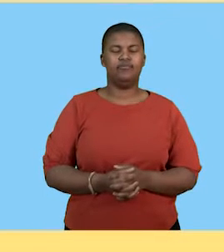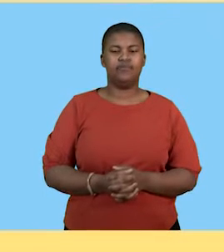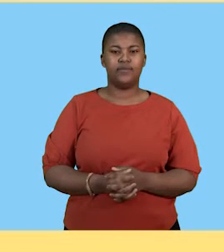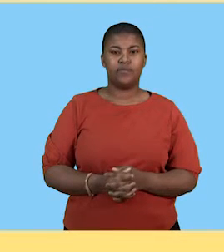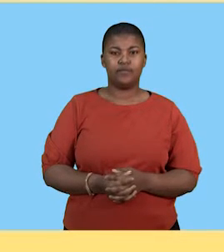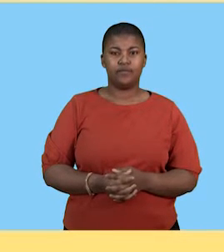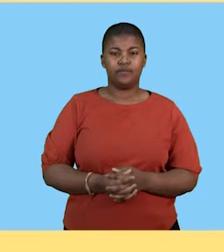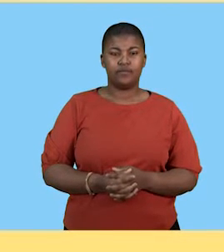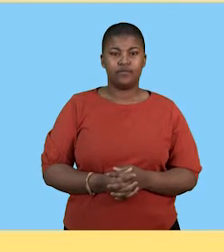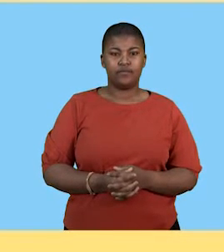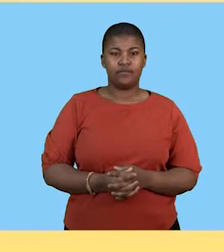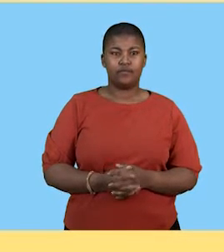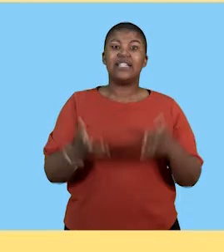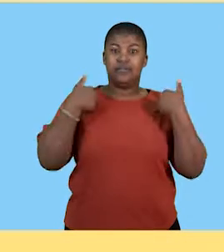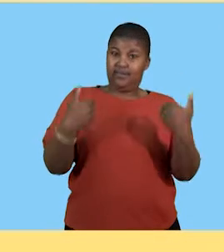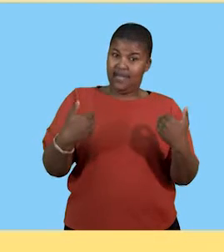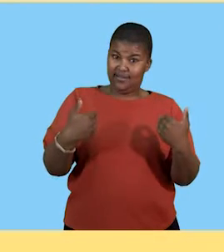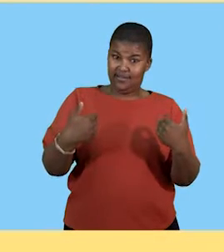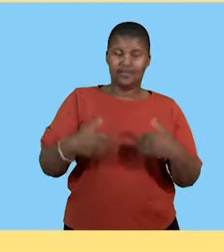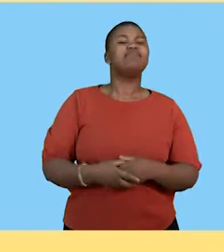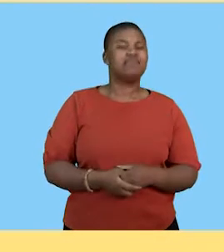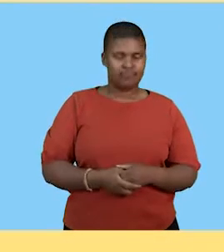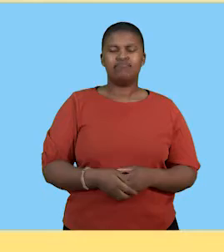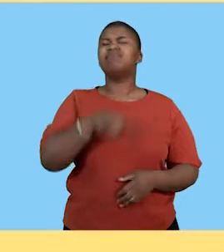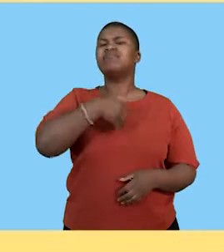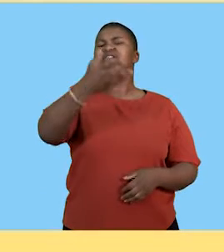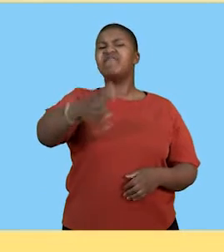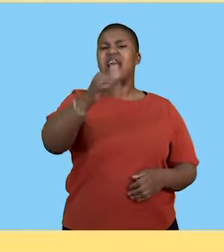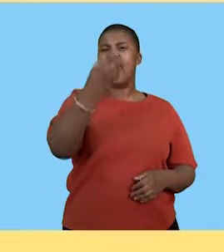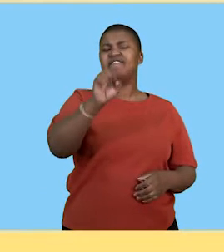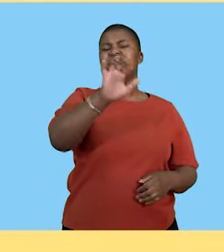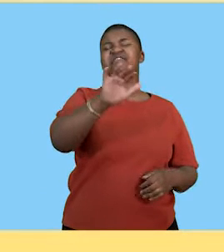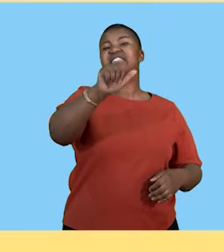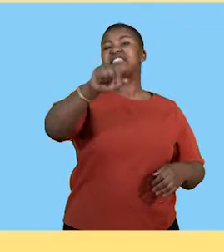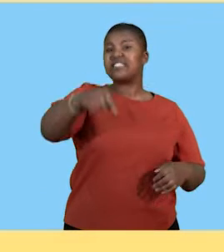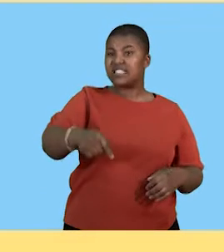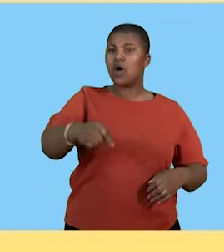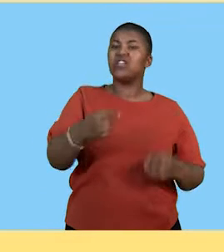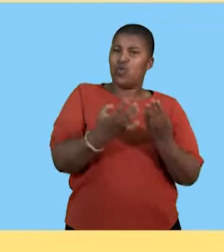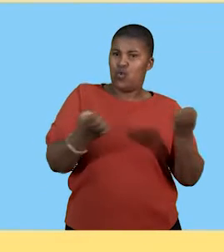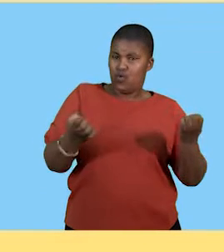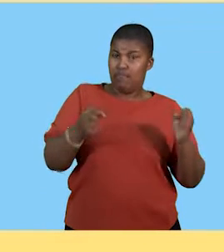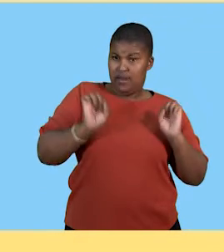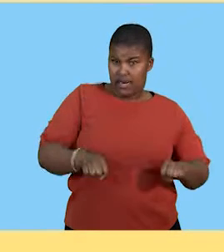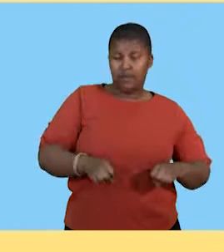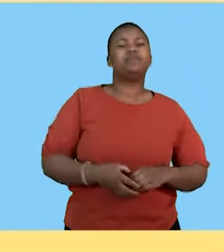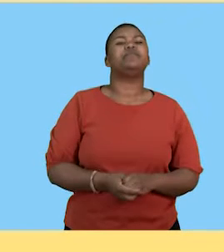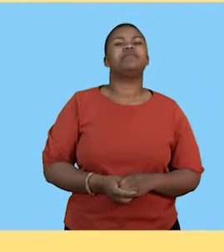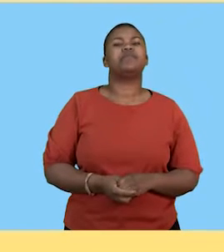asset note? At the beginning, we had 56,000 worth of equipment. There it